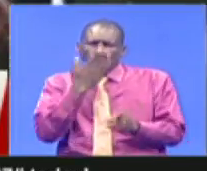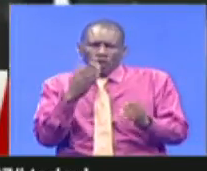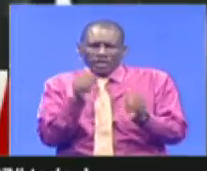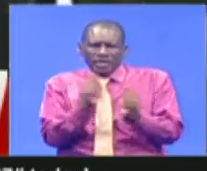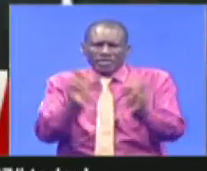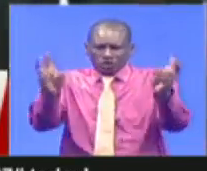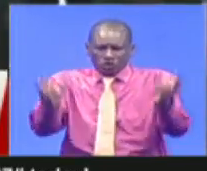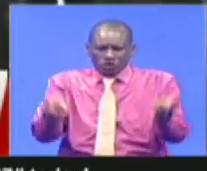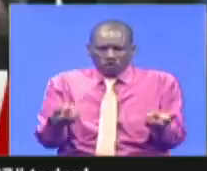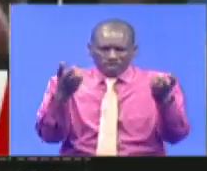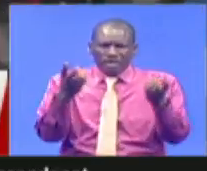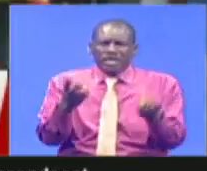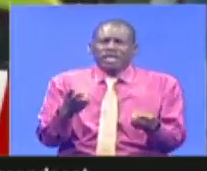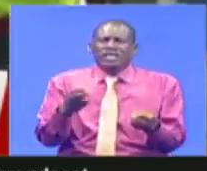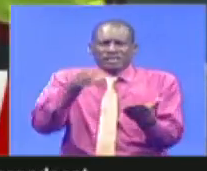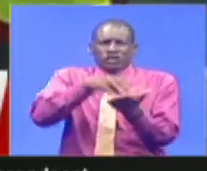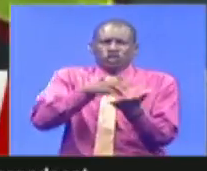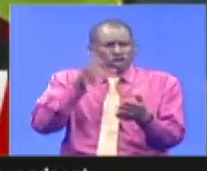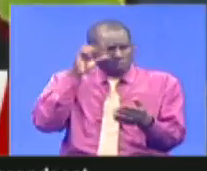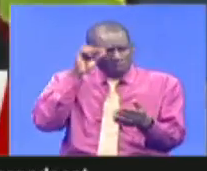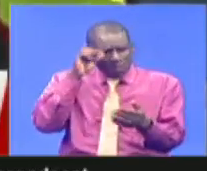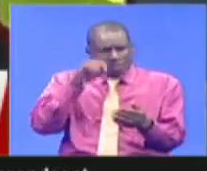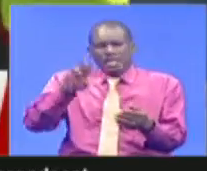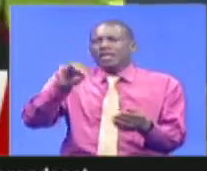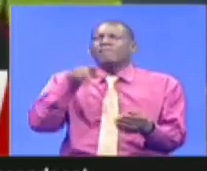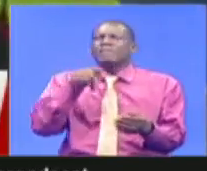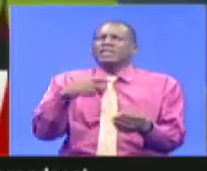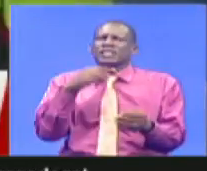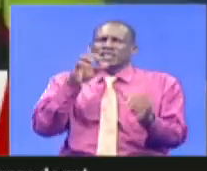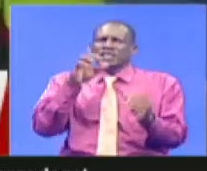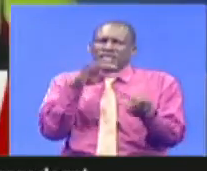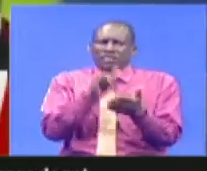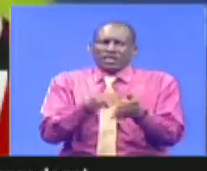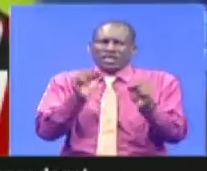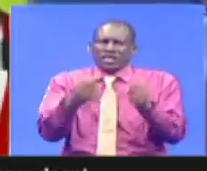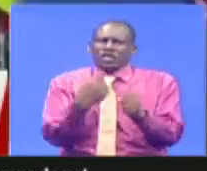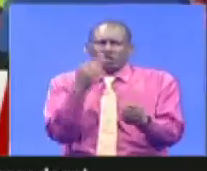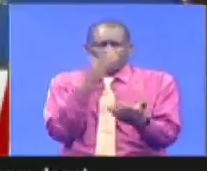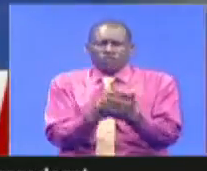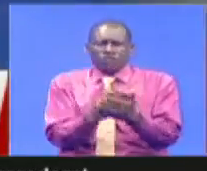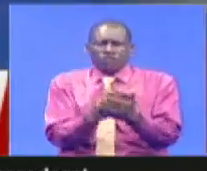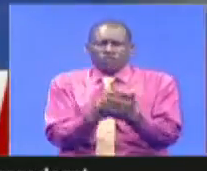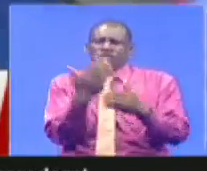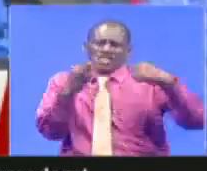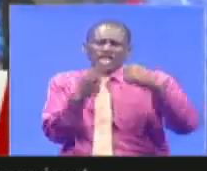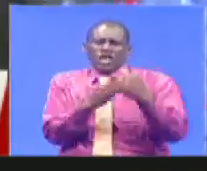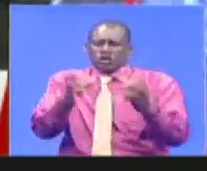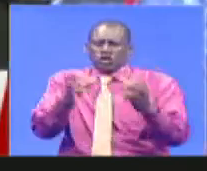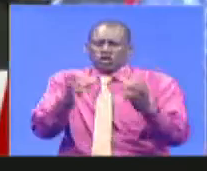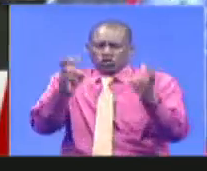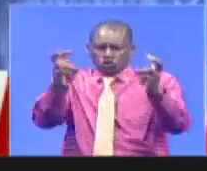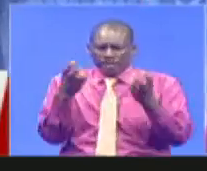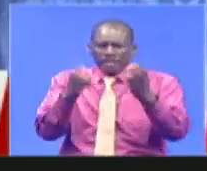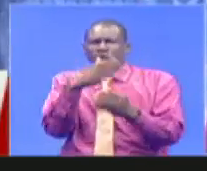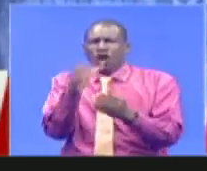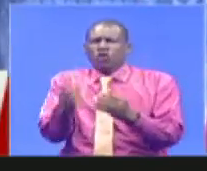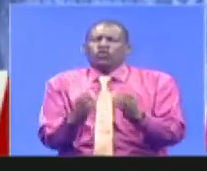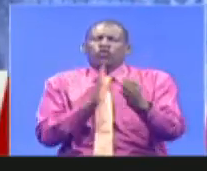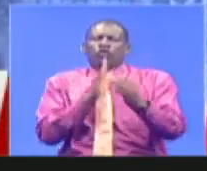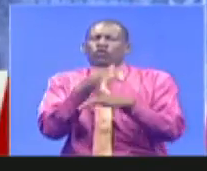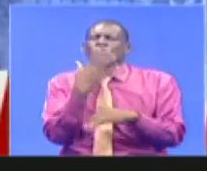station in Mombasa. The lawmakers say they can only account for 58 containers out of the more than 500